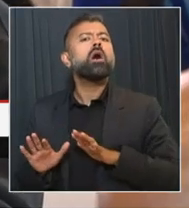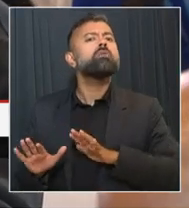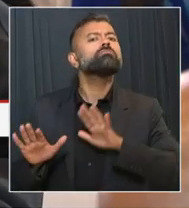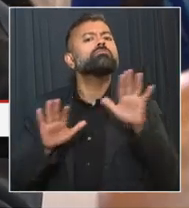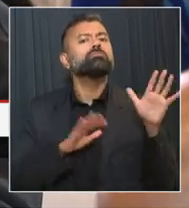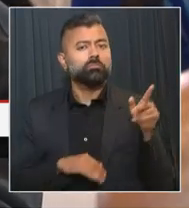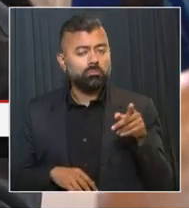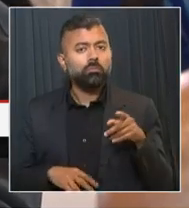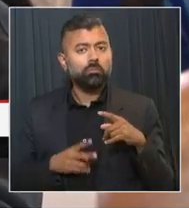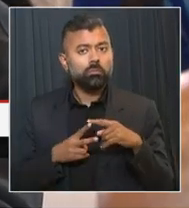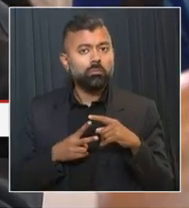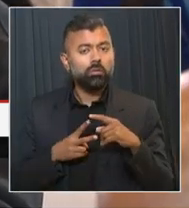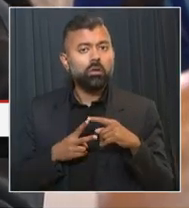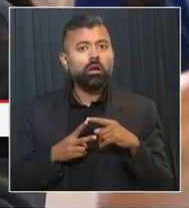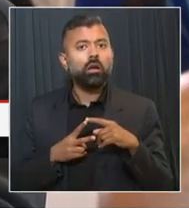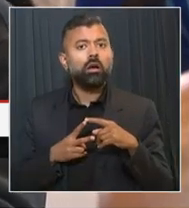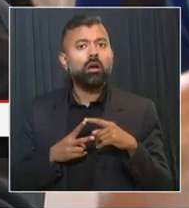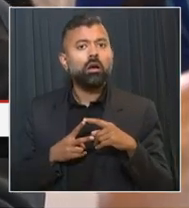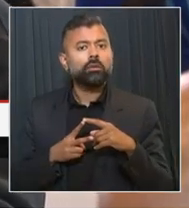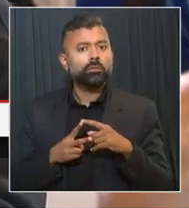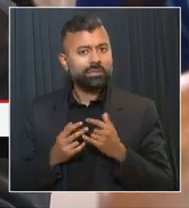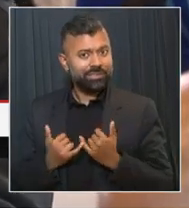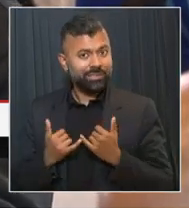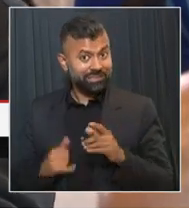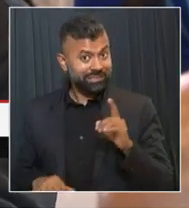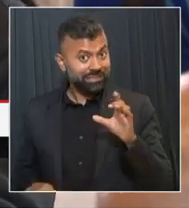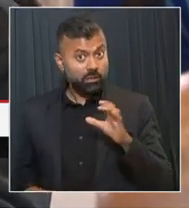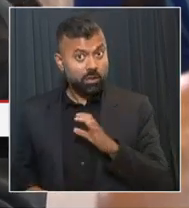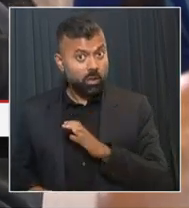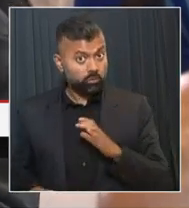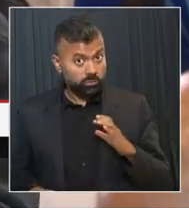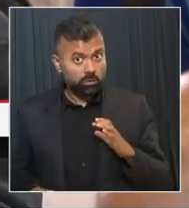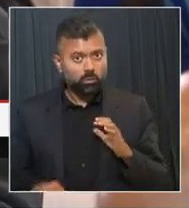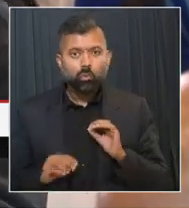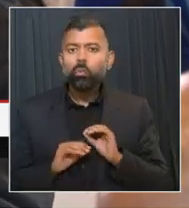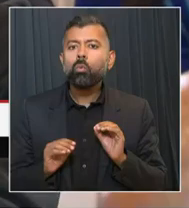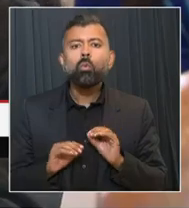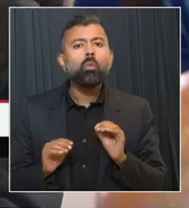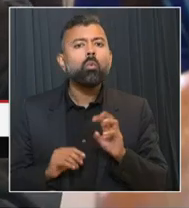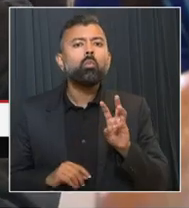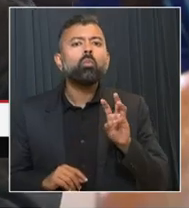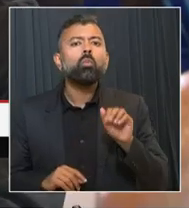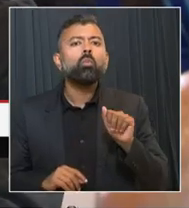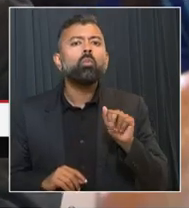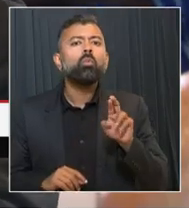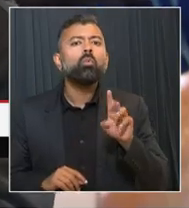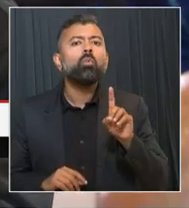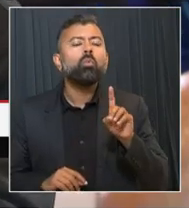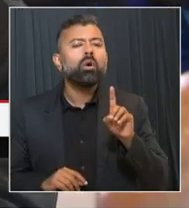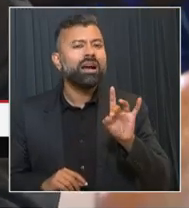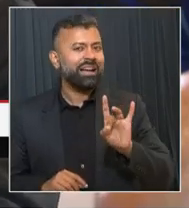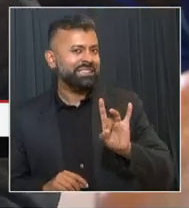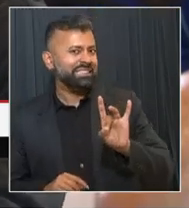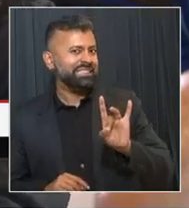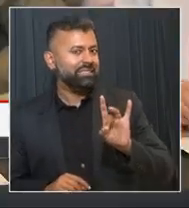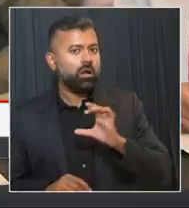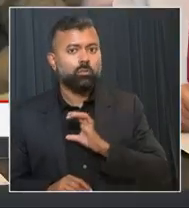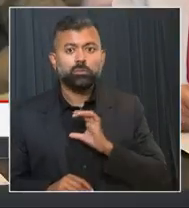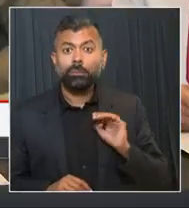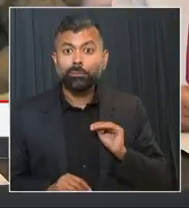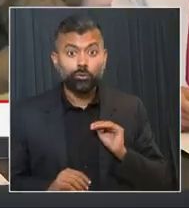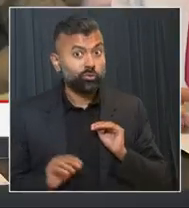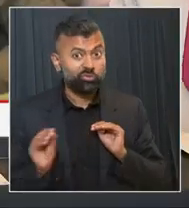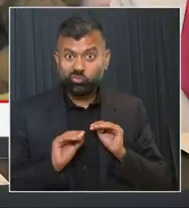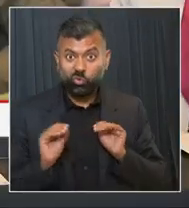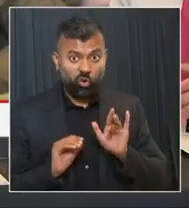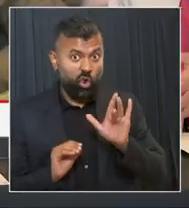office consult in shaping the budget as it relates to them, the Ward 8 residents? Well, that's a great question, and we, of